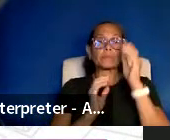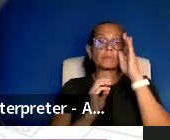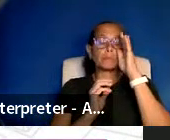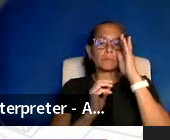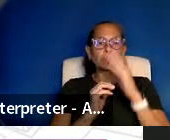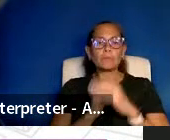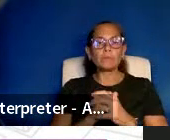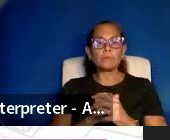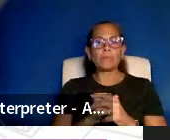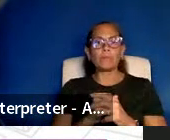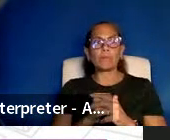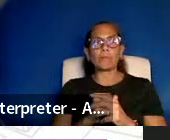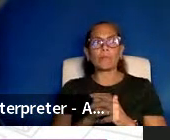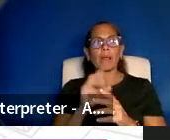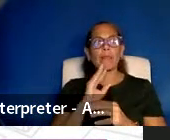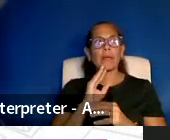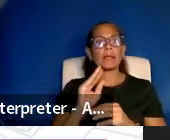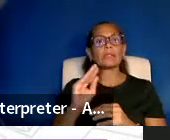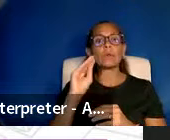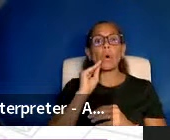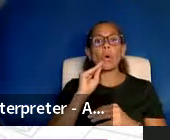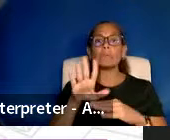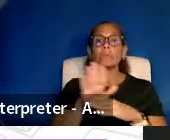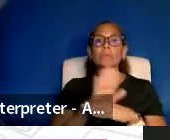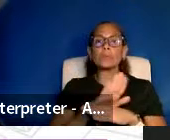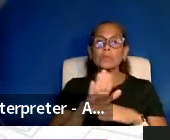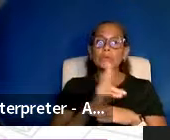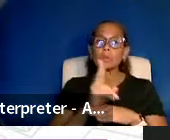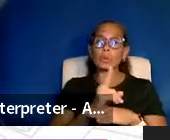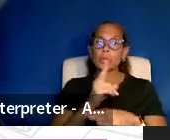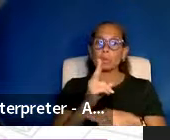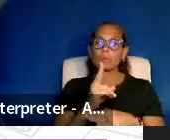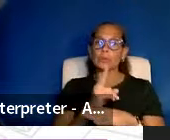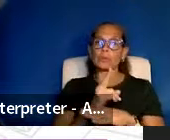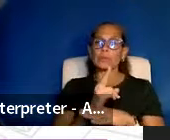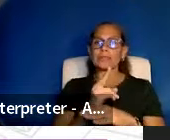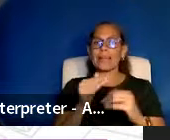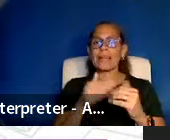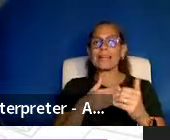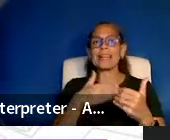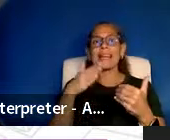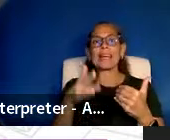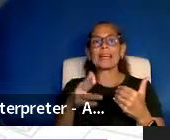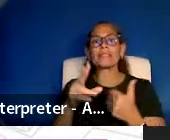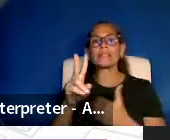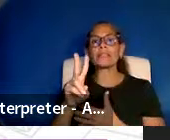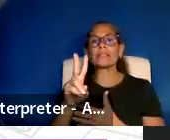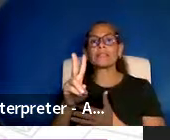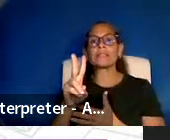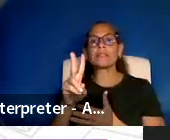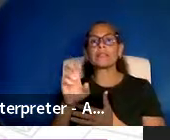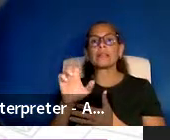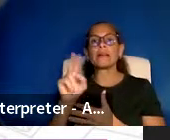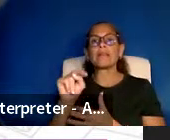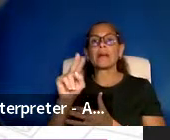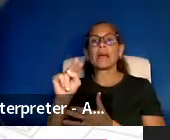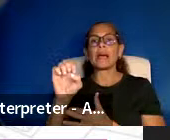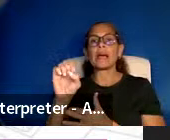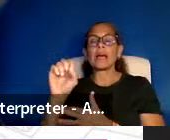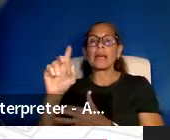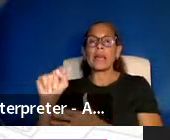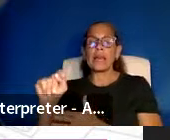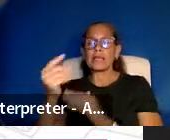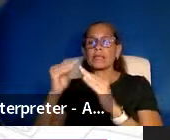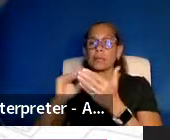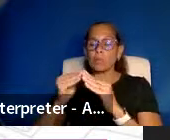This site is currently home to light industrial uses and is next to the Van Nest Connet facility and offers a unique opportunity to meet many of